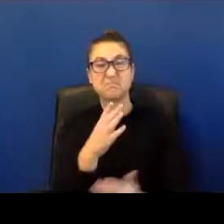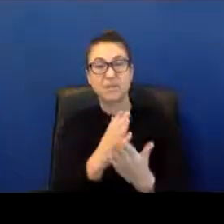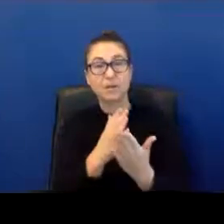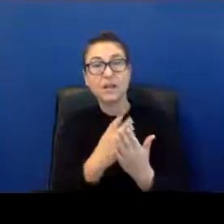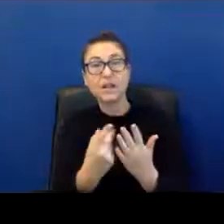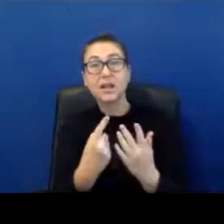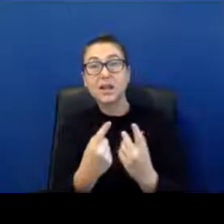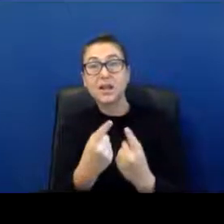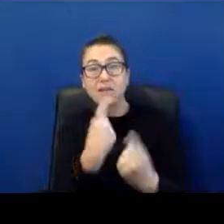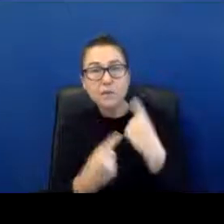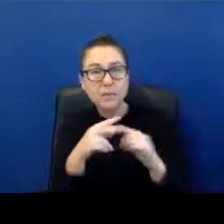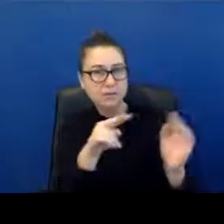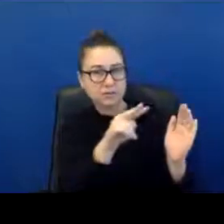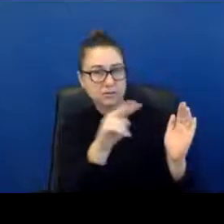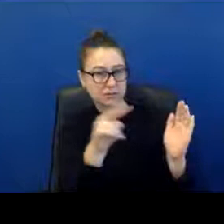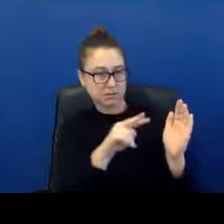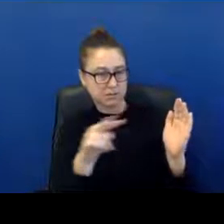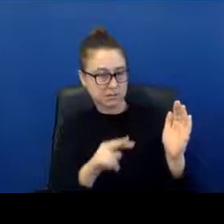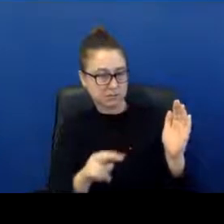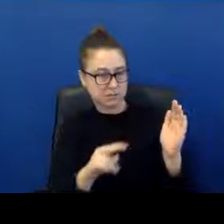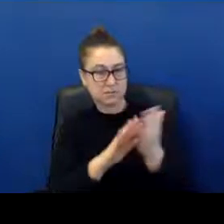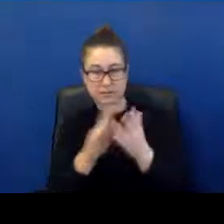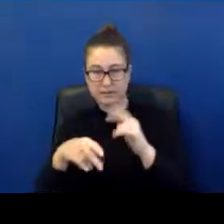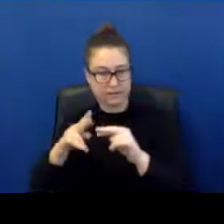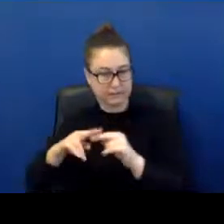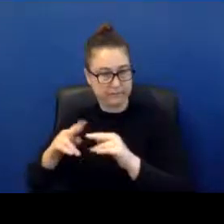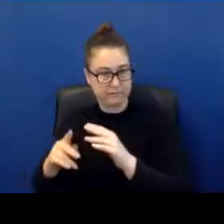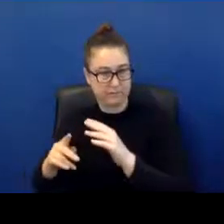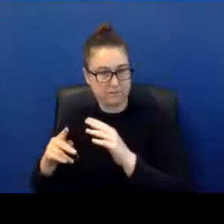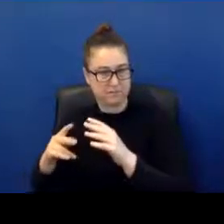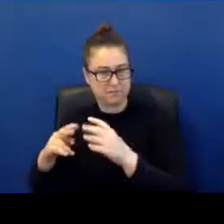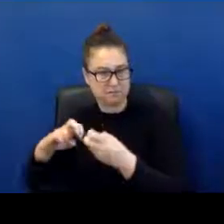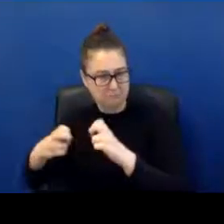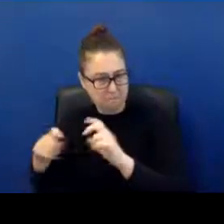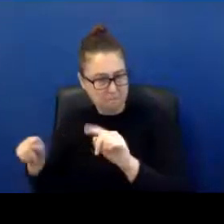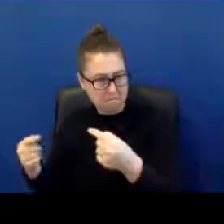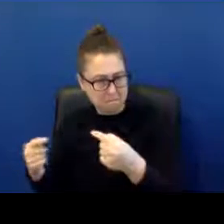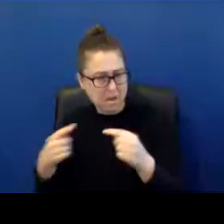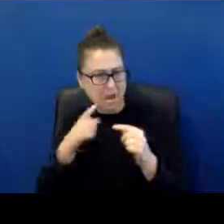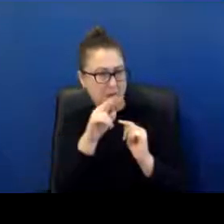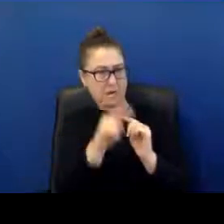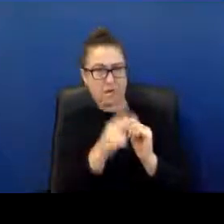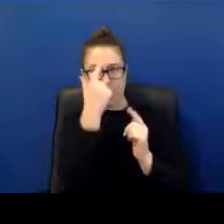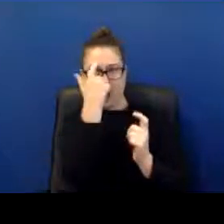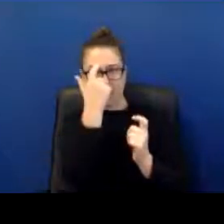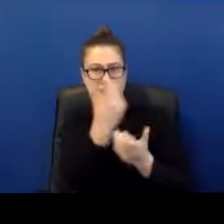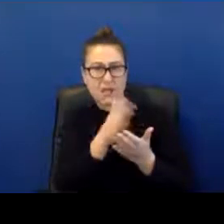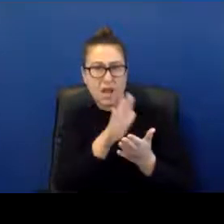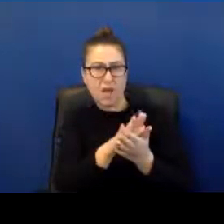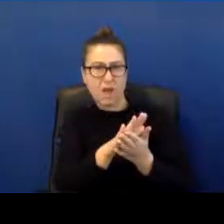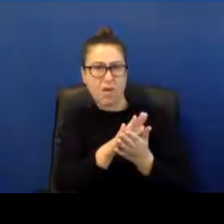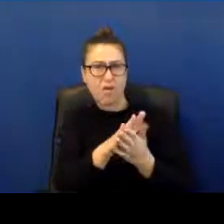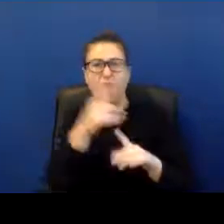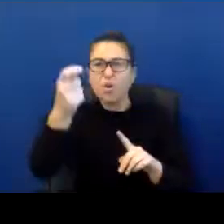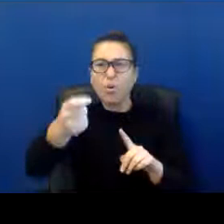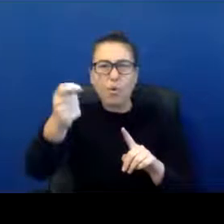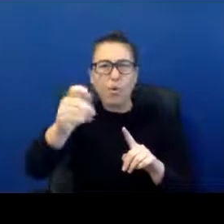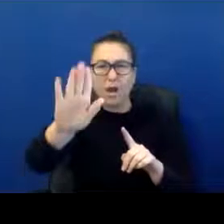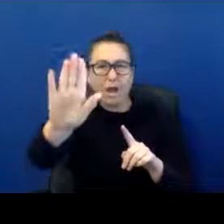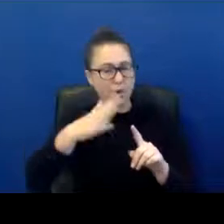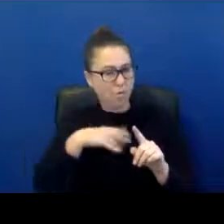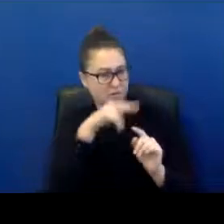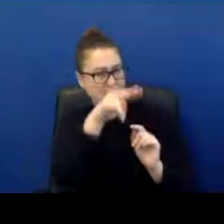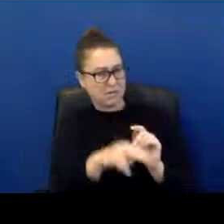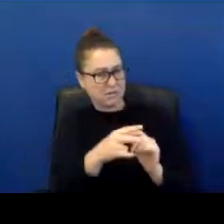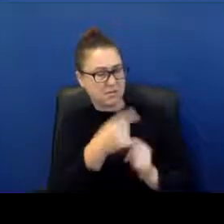to help people resolve their legal problem quickly, cheaply and fairly without having to go to court. The guided